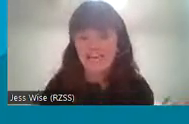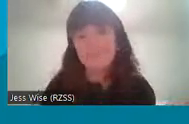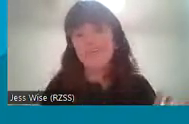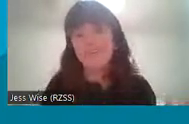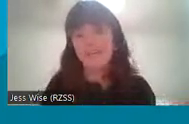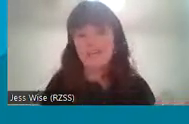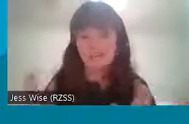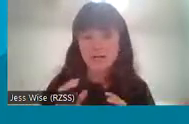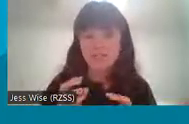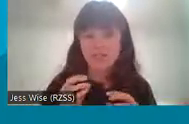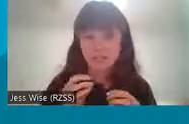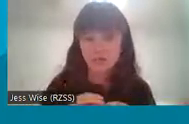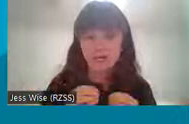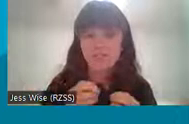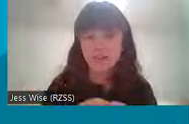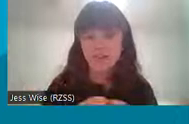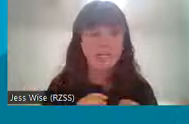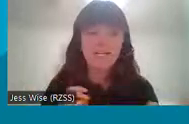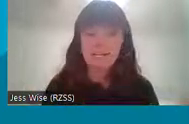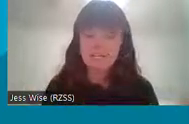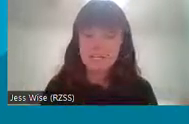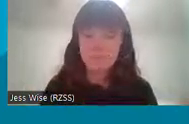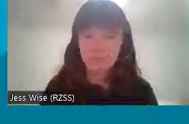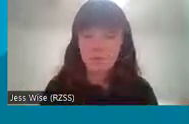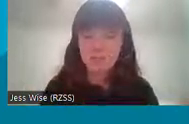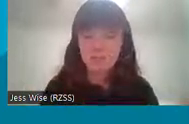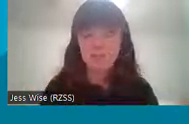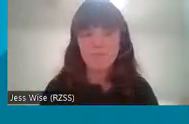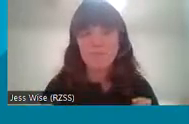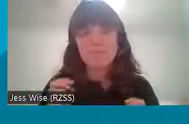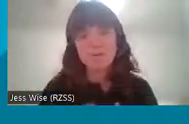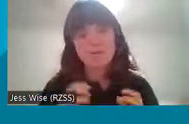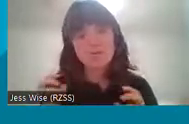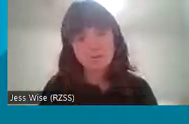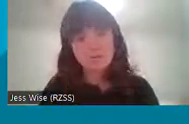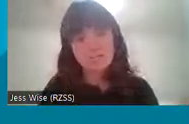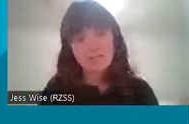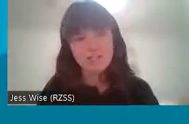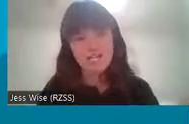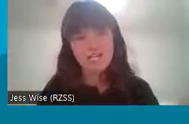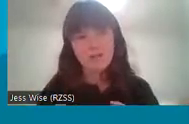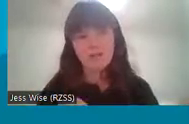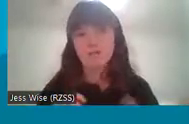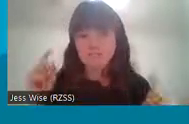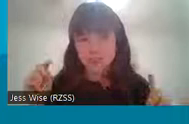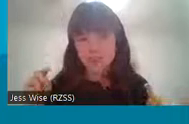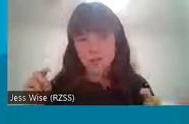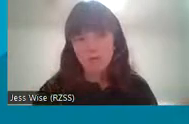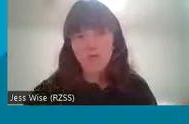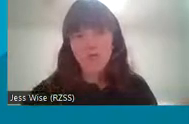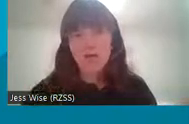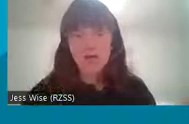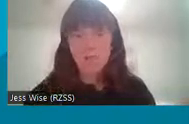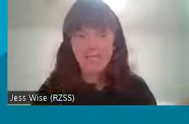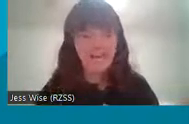really anything that kind of encouraged the crowd to gather, they just simply weren't possible. So supporting volunteers through this new